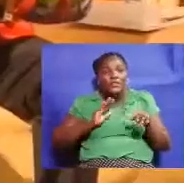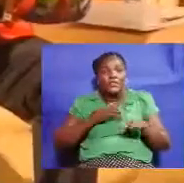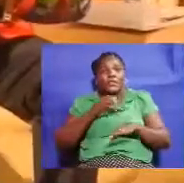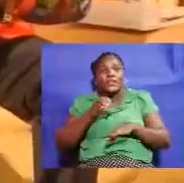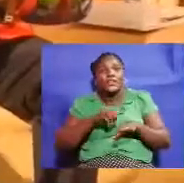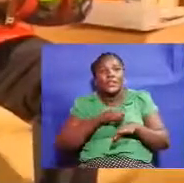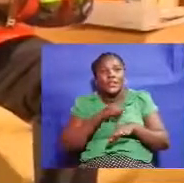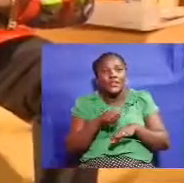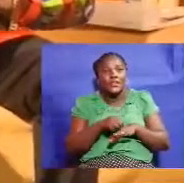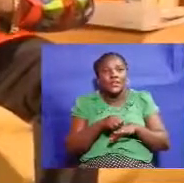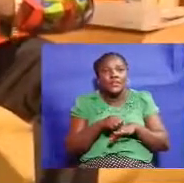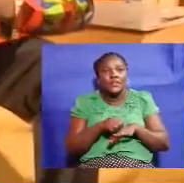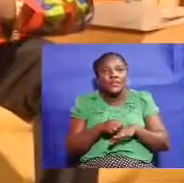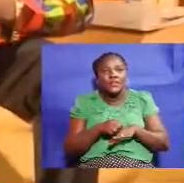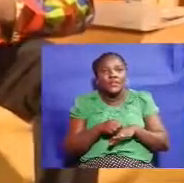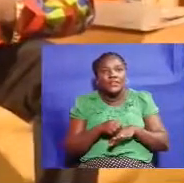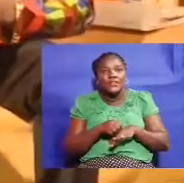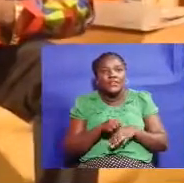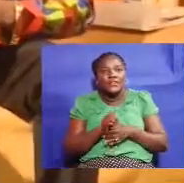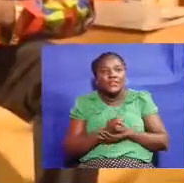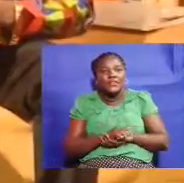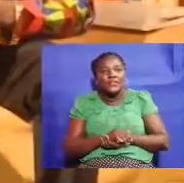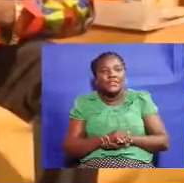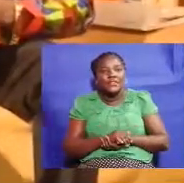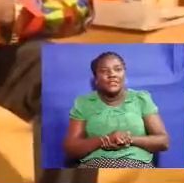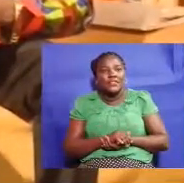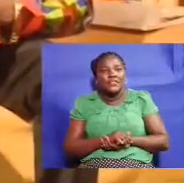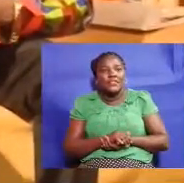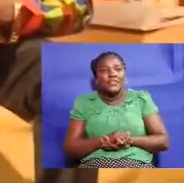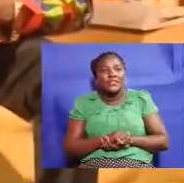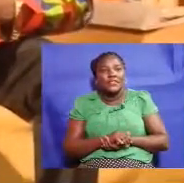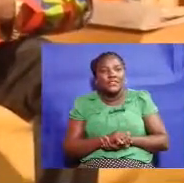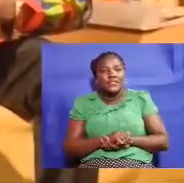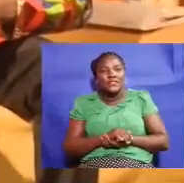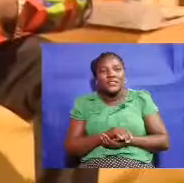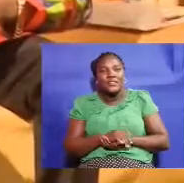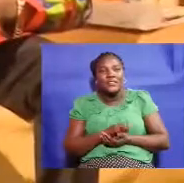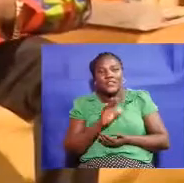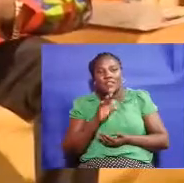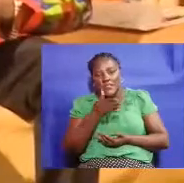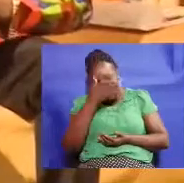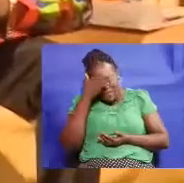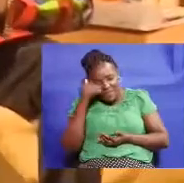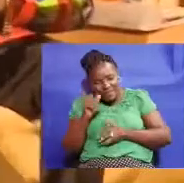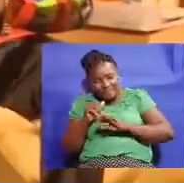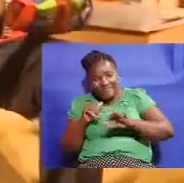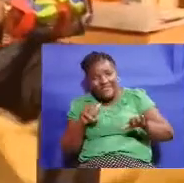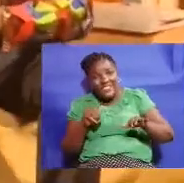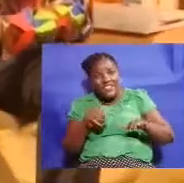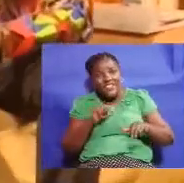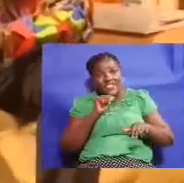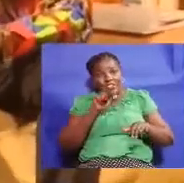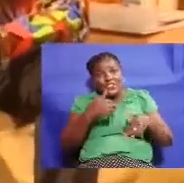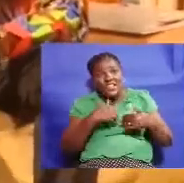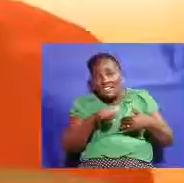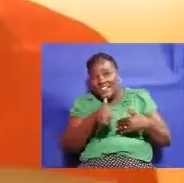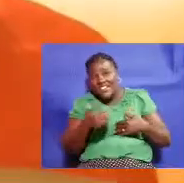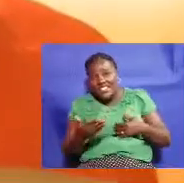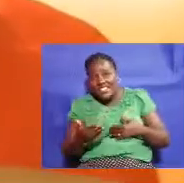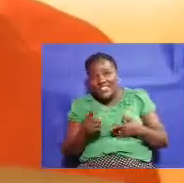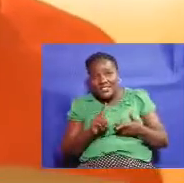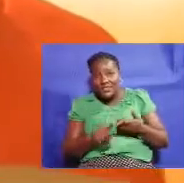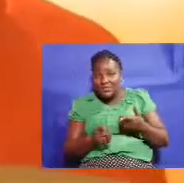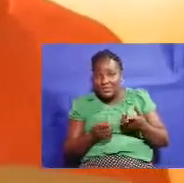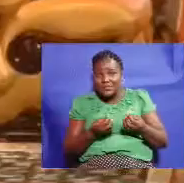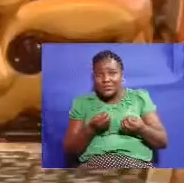me? I'm ready to listen and forgive, okay? Listen and forgive?